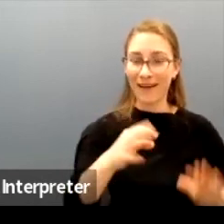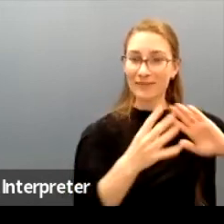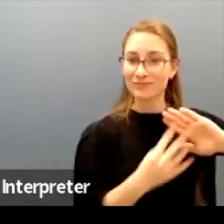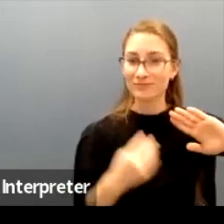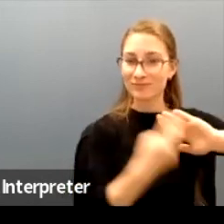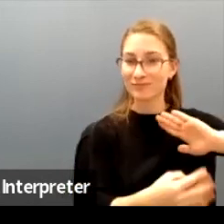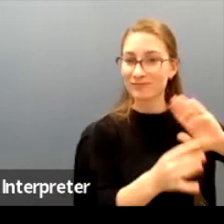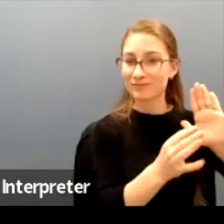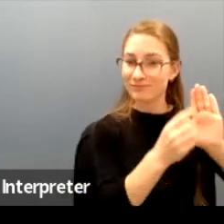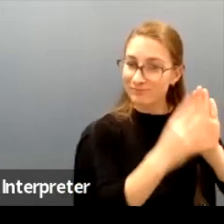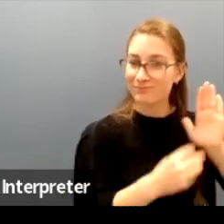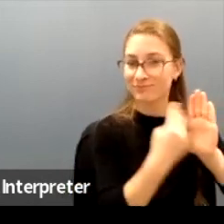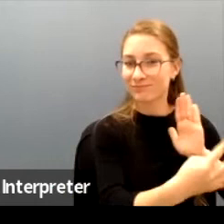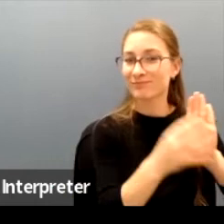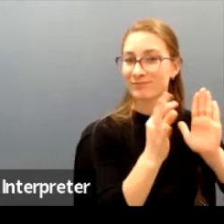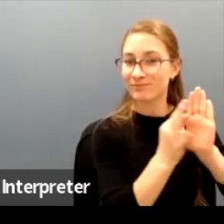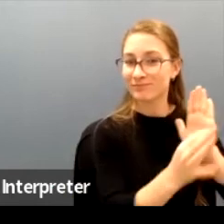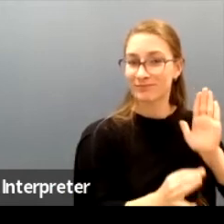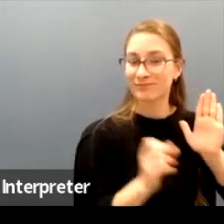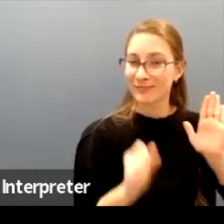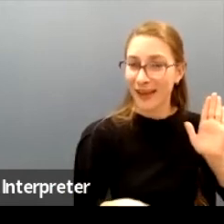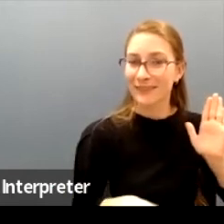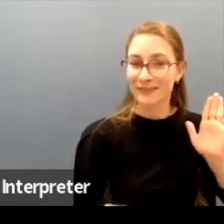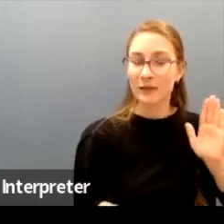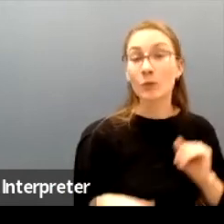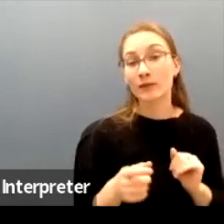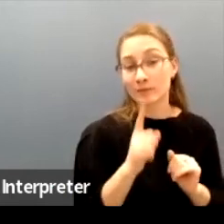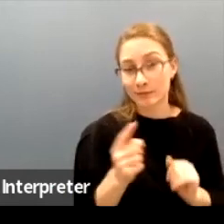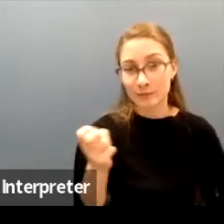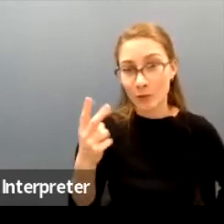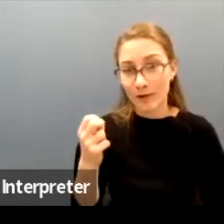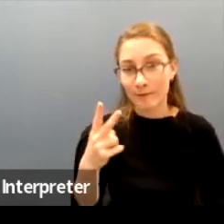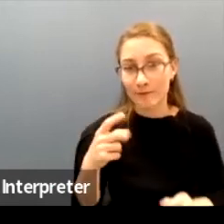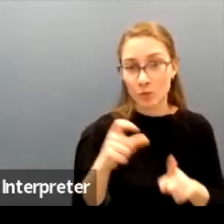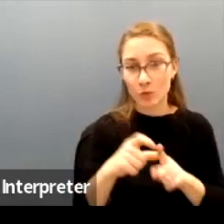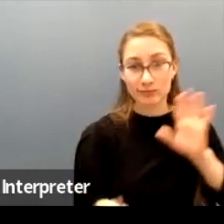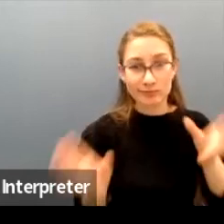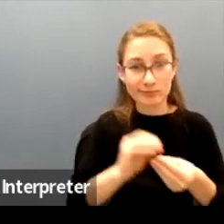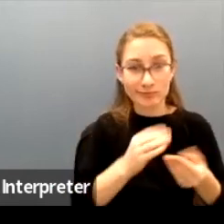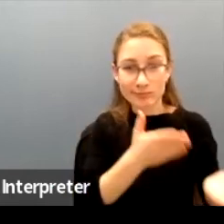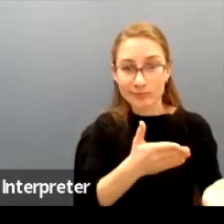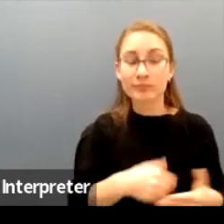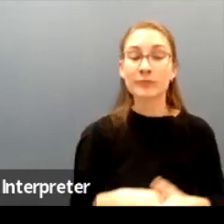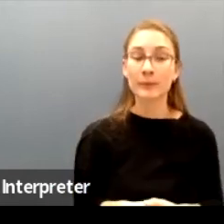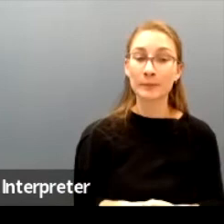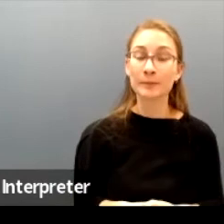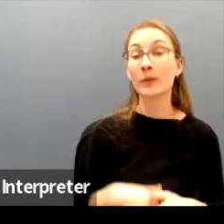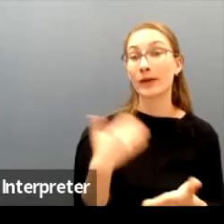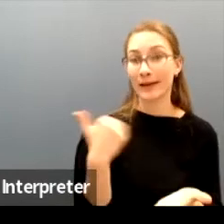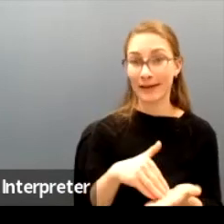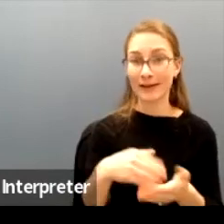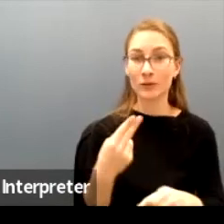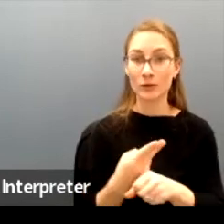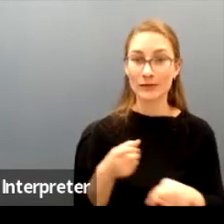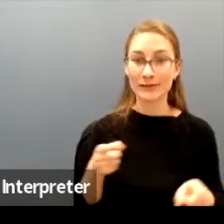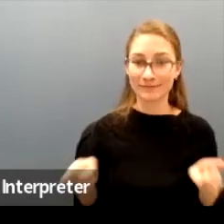or 12 words that he has on his system. But we're using both those core and those fringe words